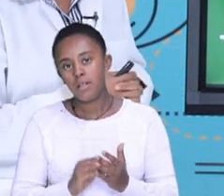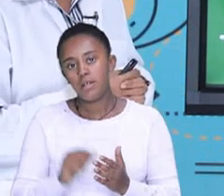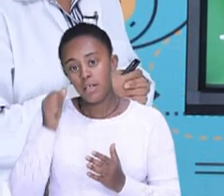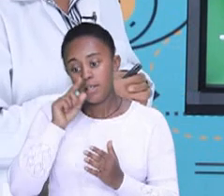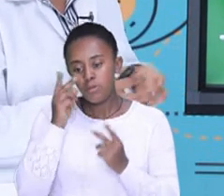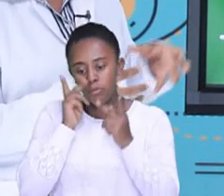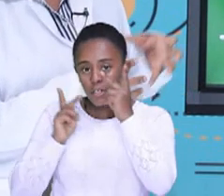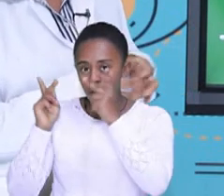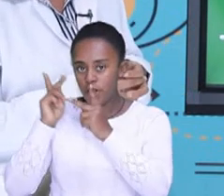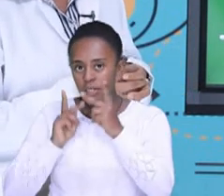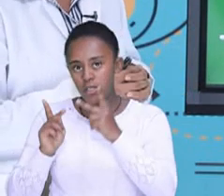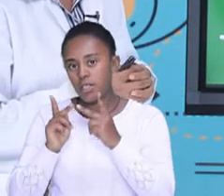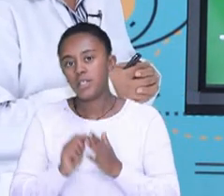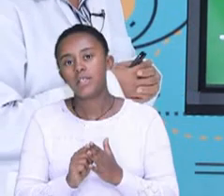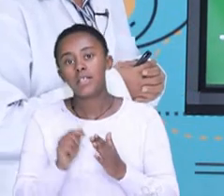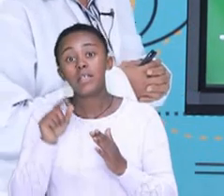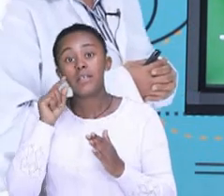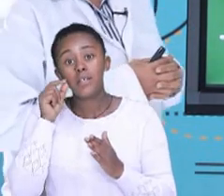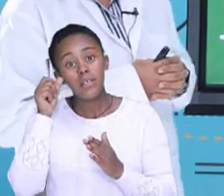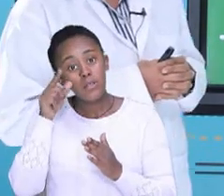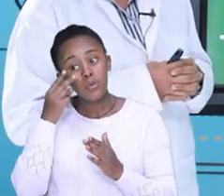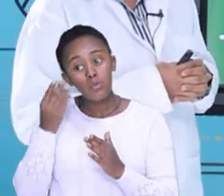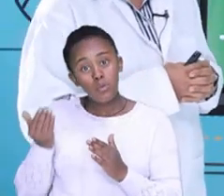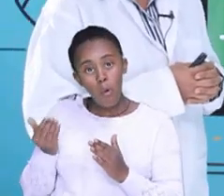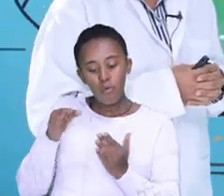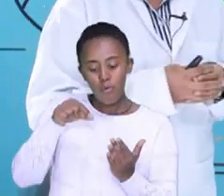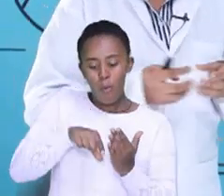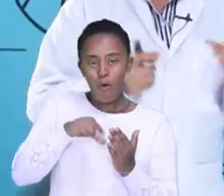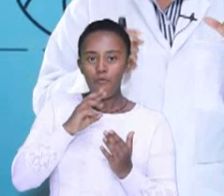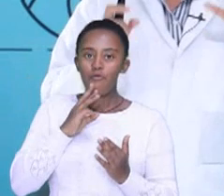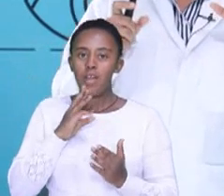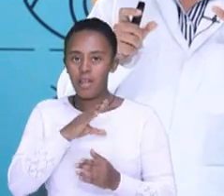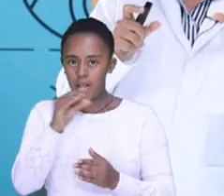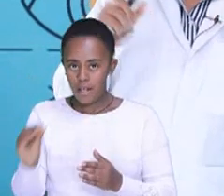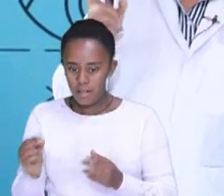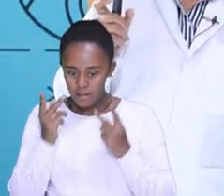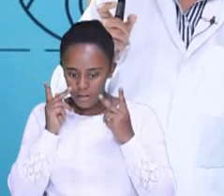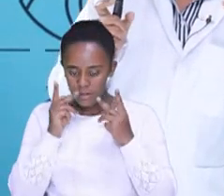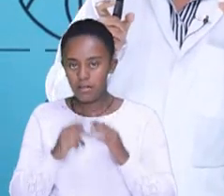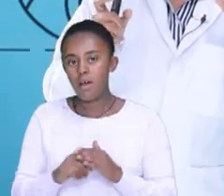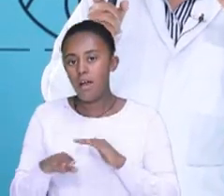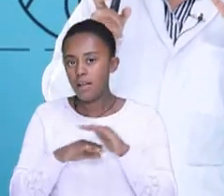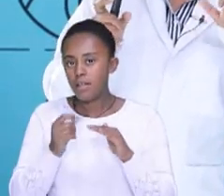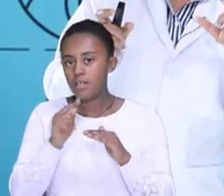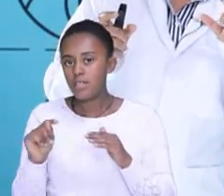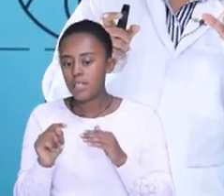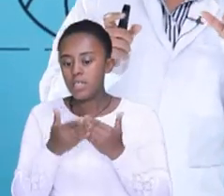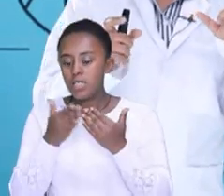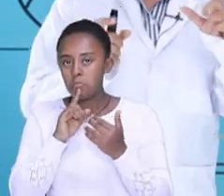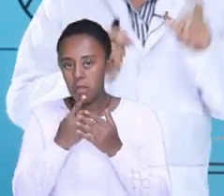his observation he saw drop of water, and when he observed under the